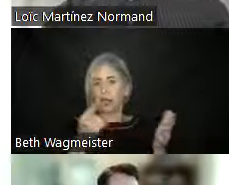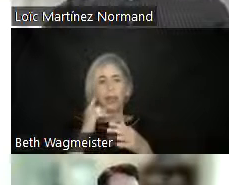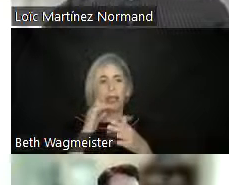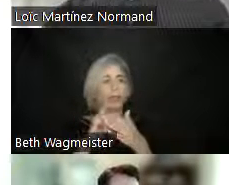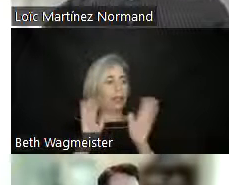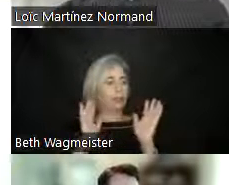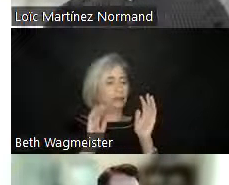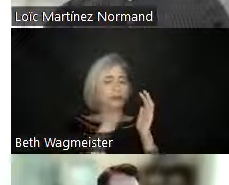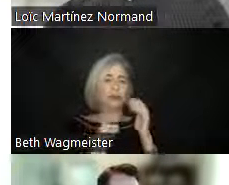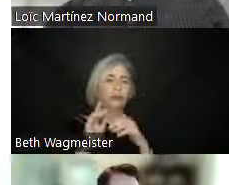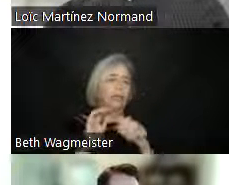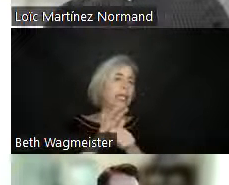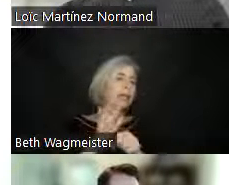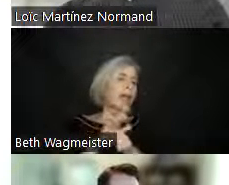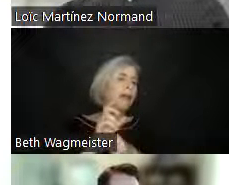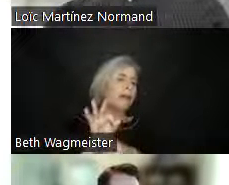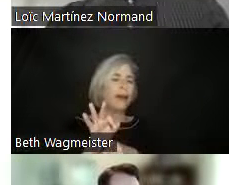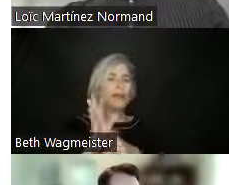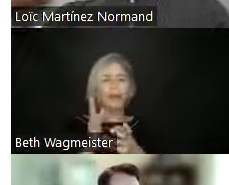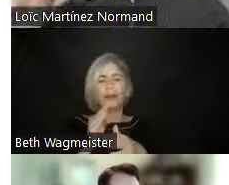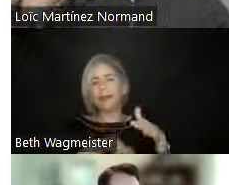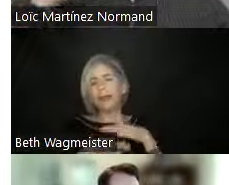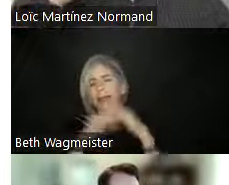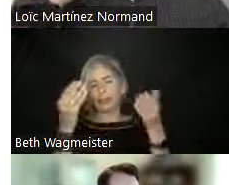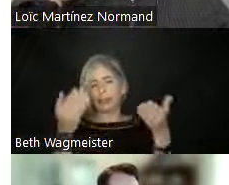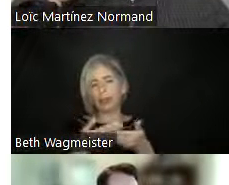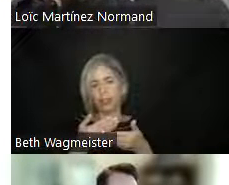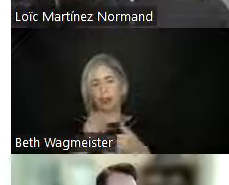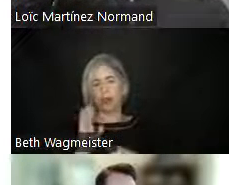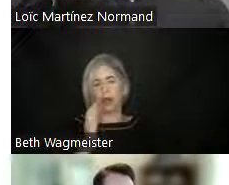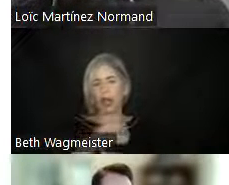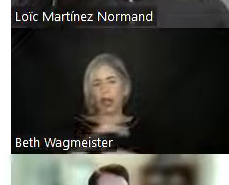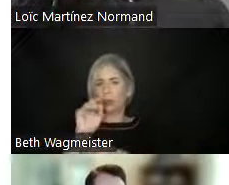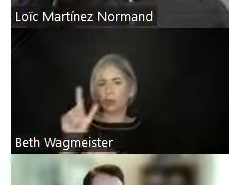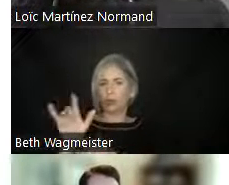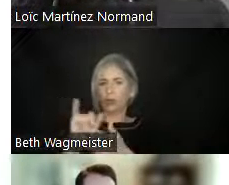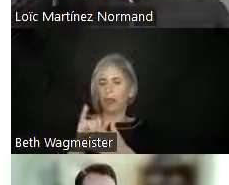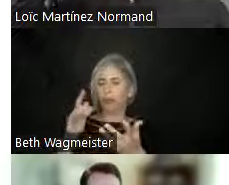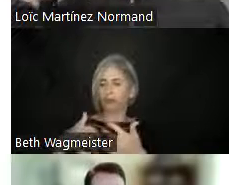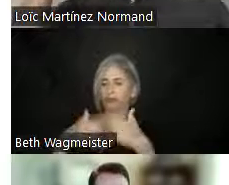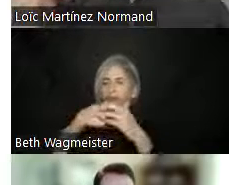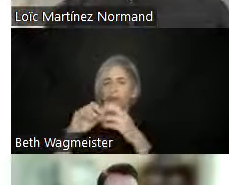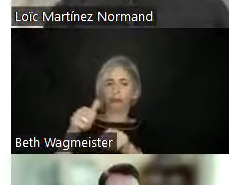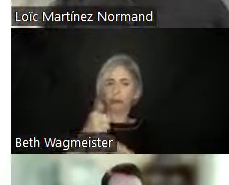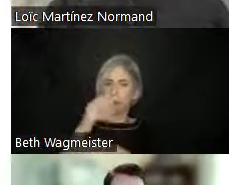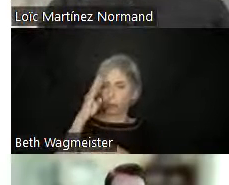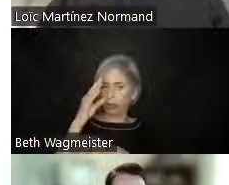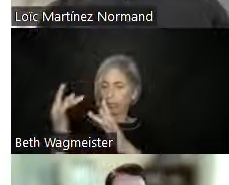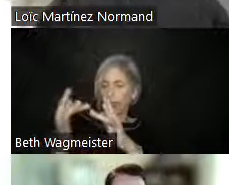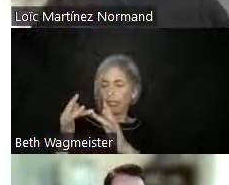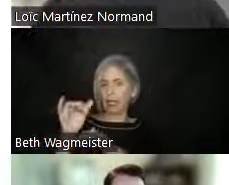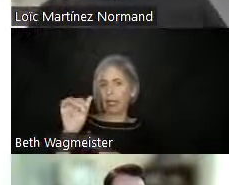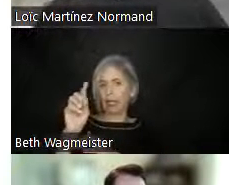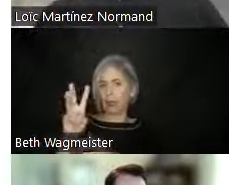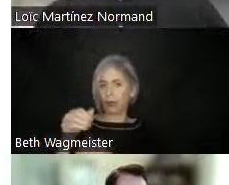that's probably enough of a basic introduction to what we've implemented. You can reach out to Andrew and